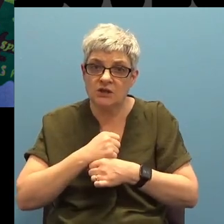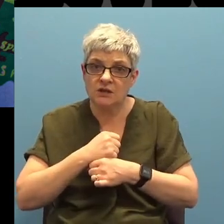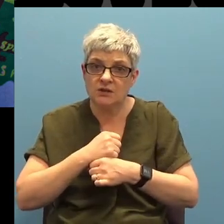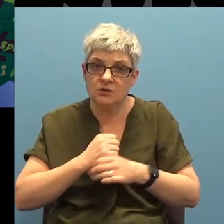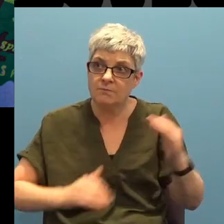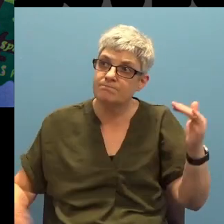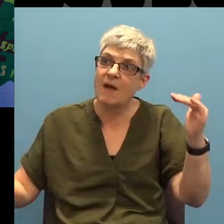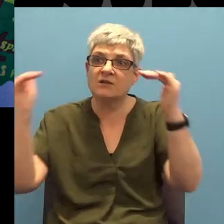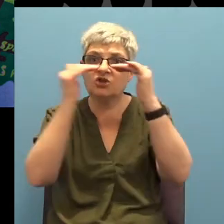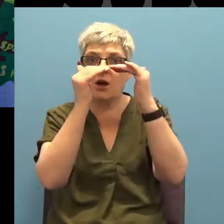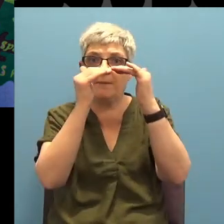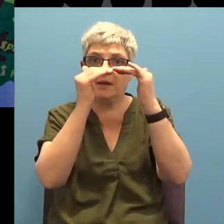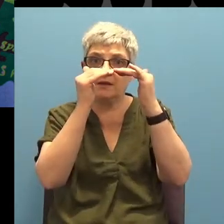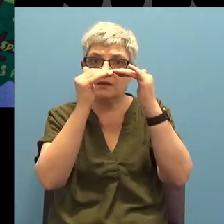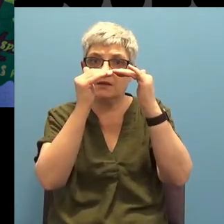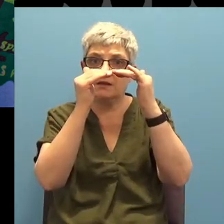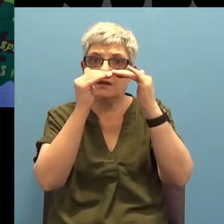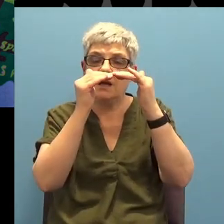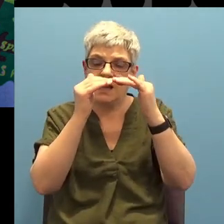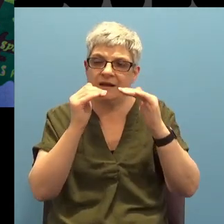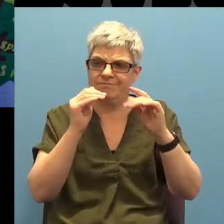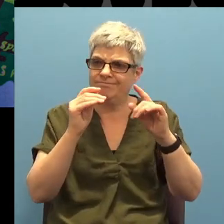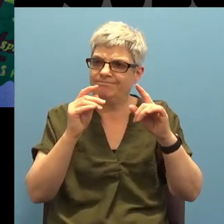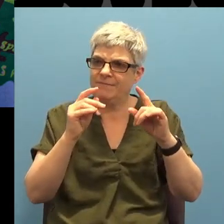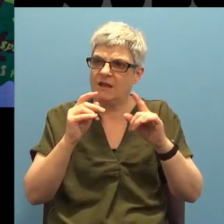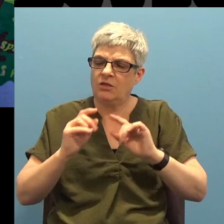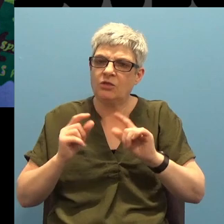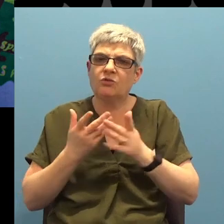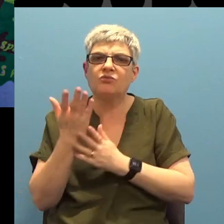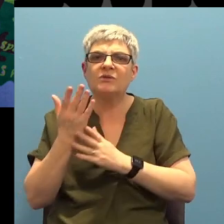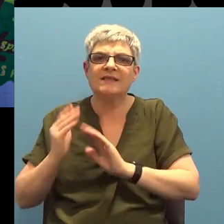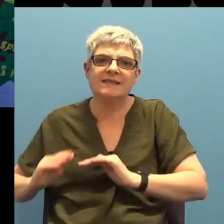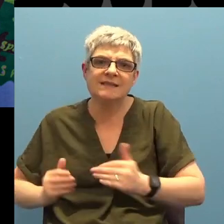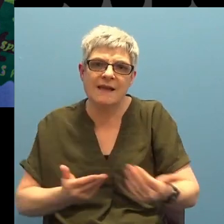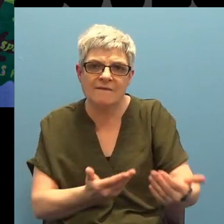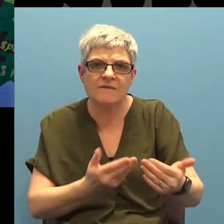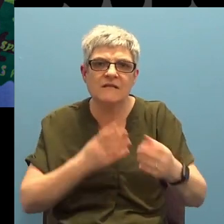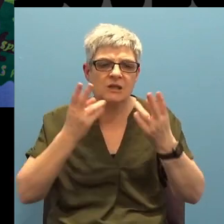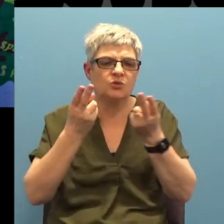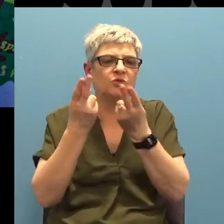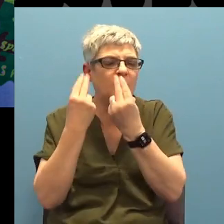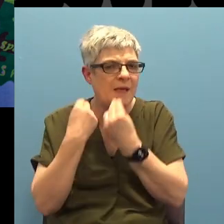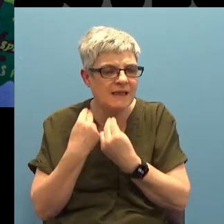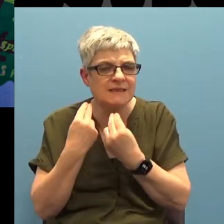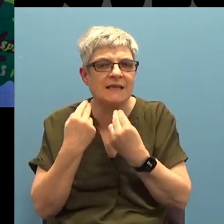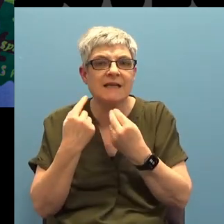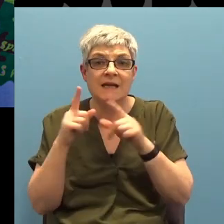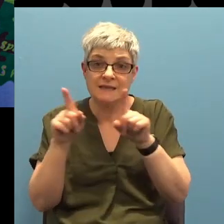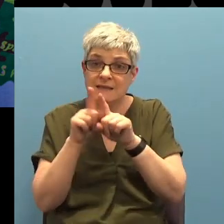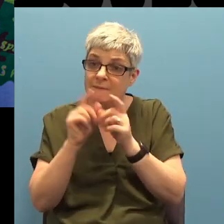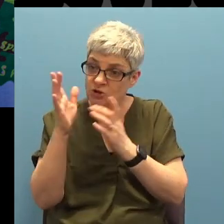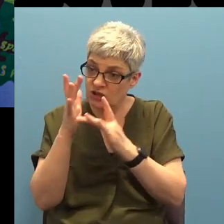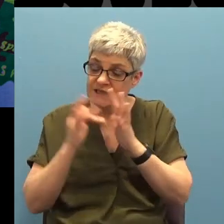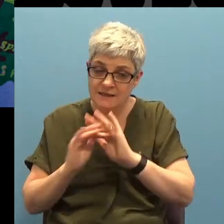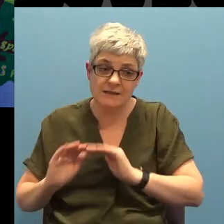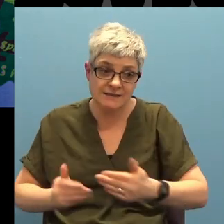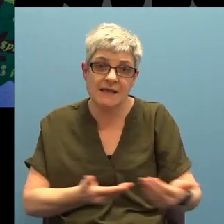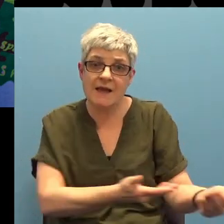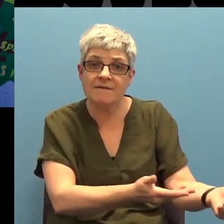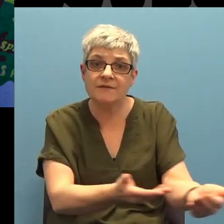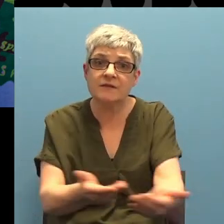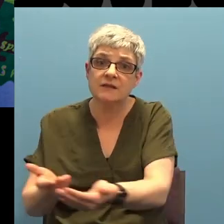calling, and to do so in a spirit of service and humility, just as Jesus served us in that way.